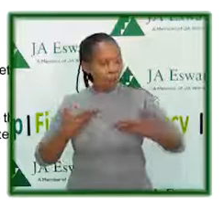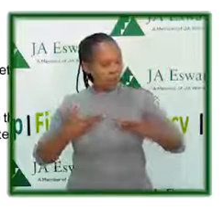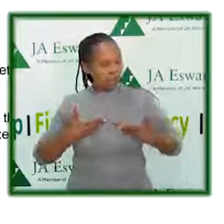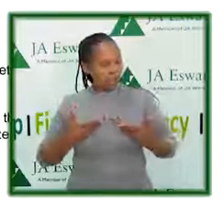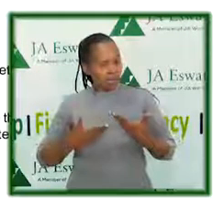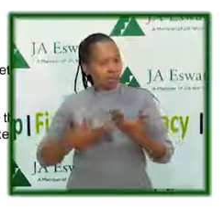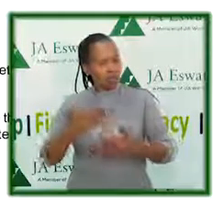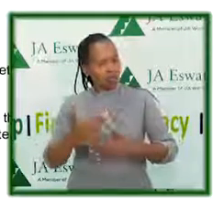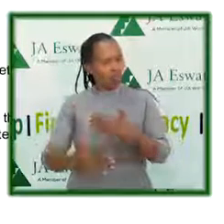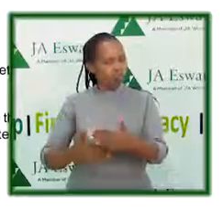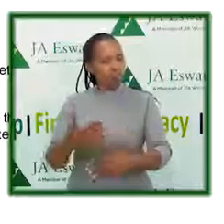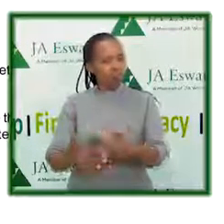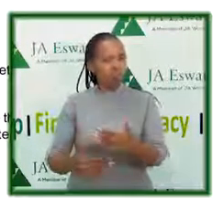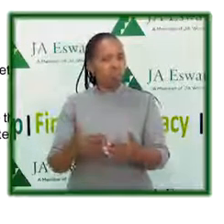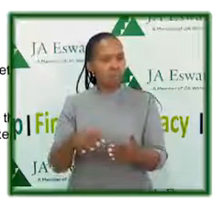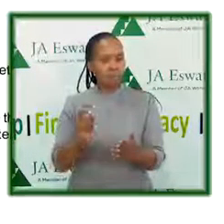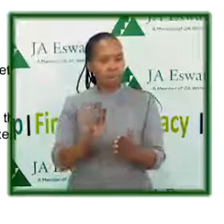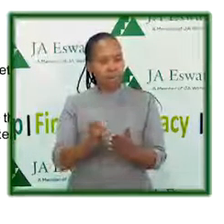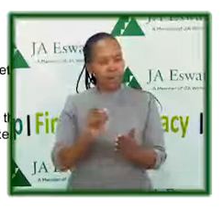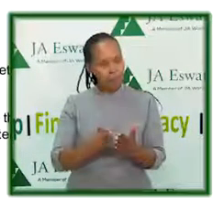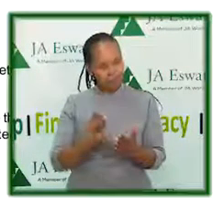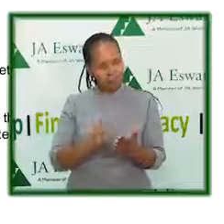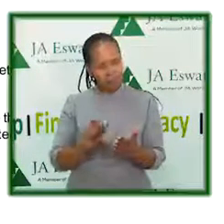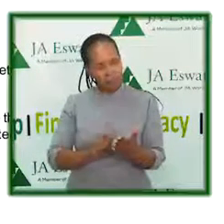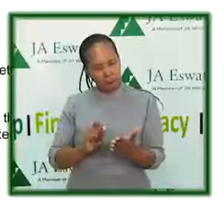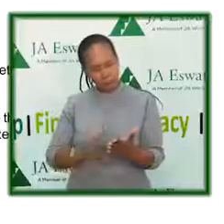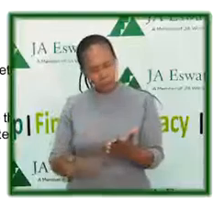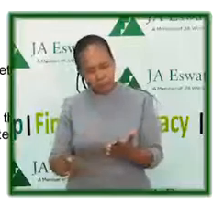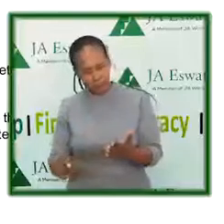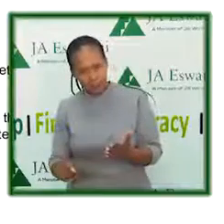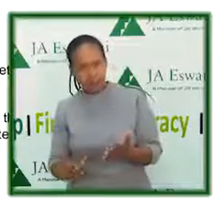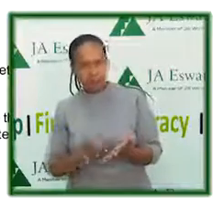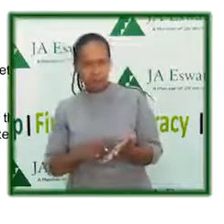which then you have to put them down in a form of a plan.